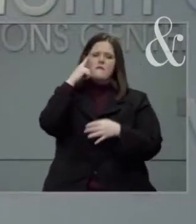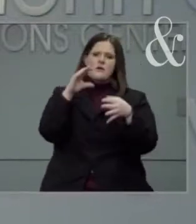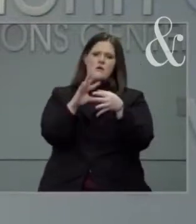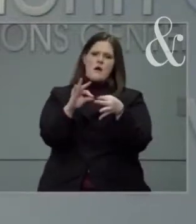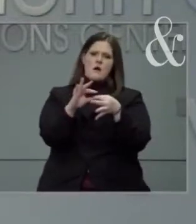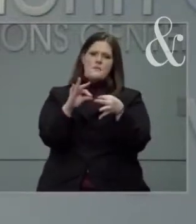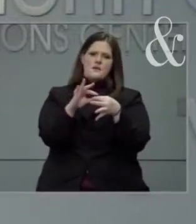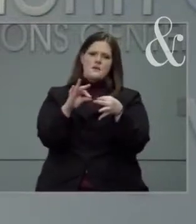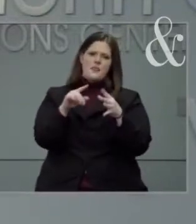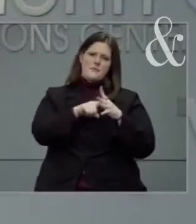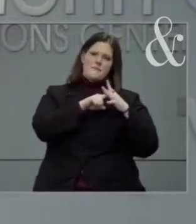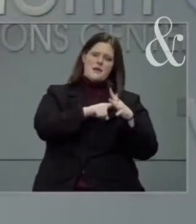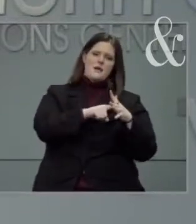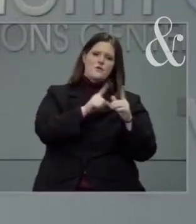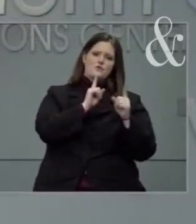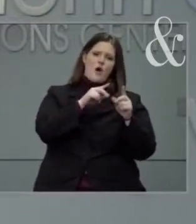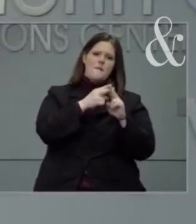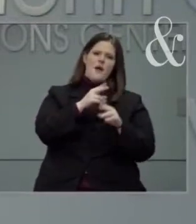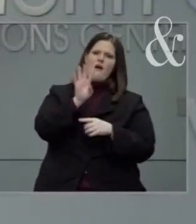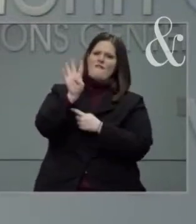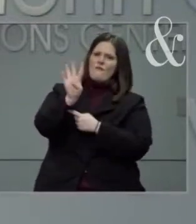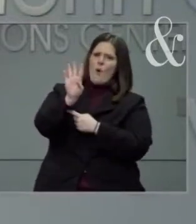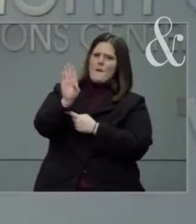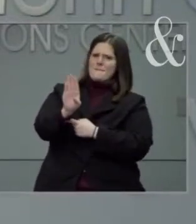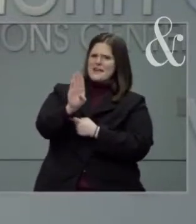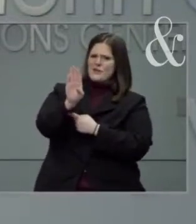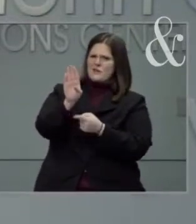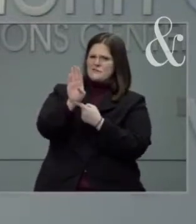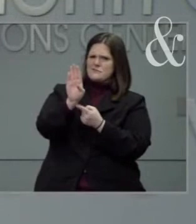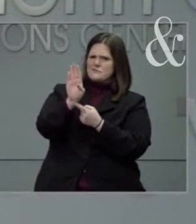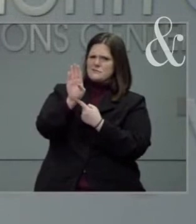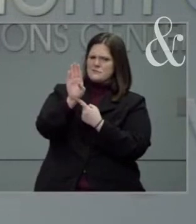at the beginning of the presser about the $4 billion. Is that